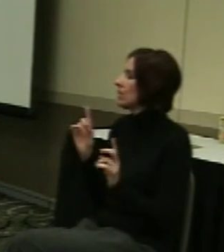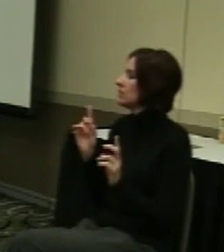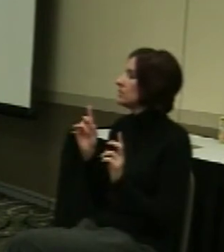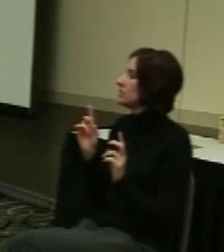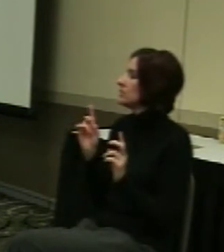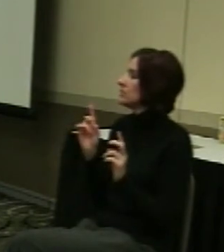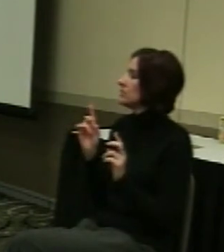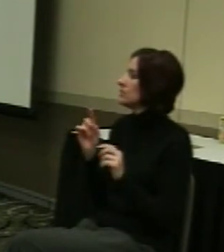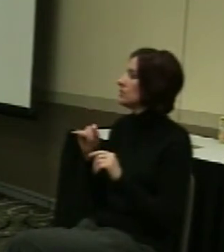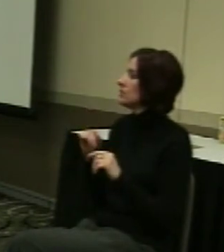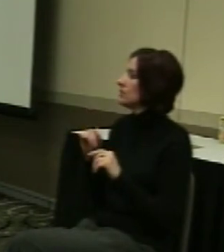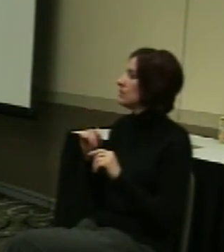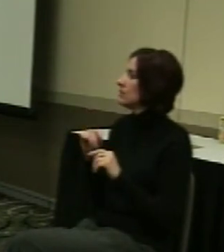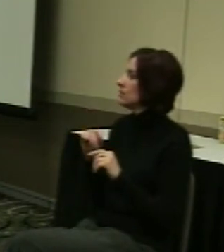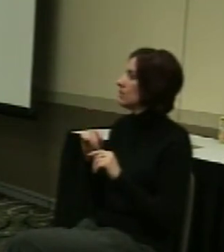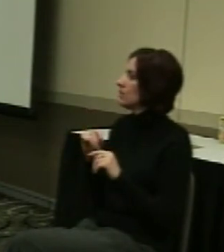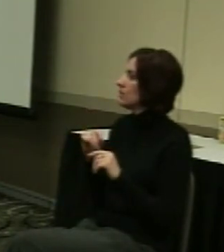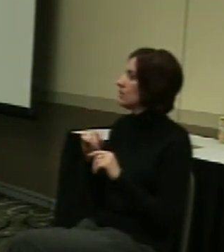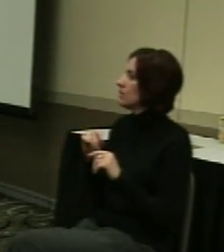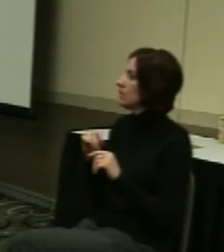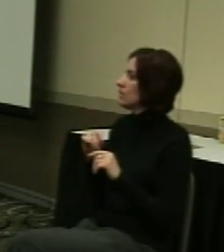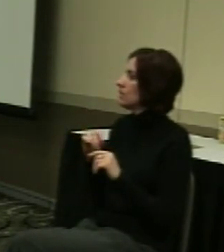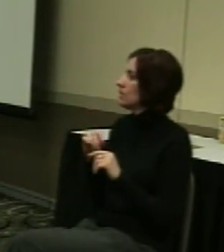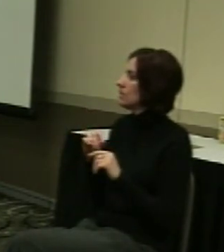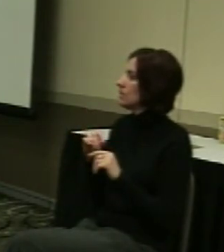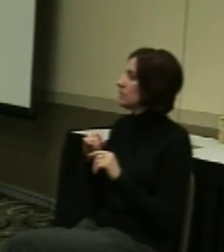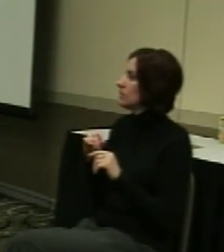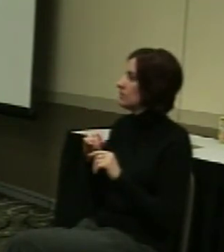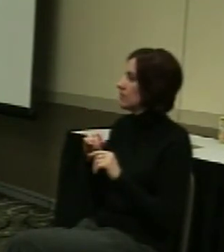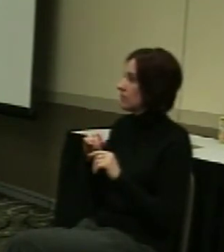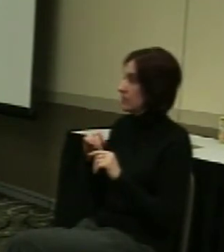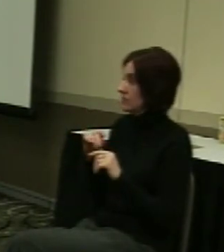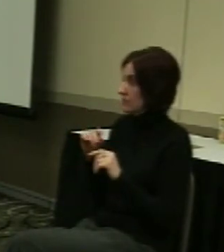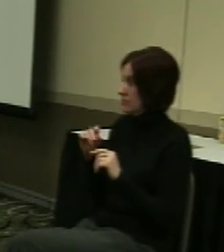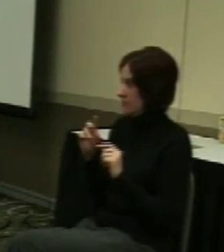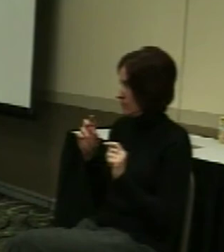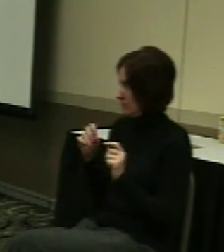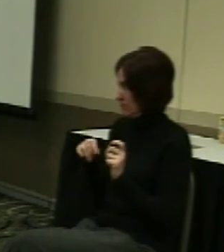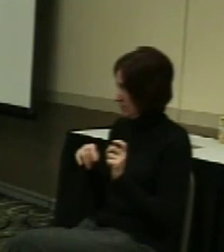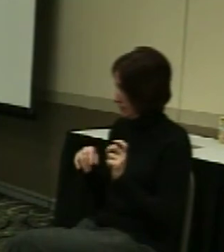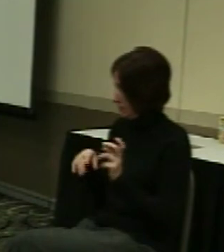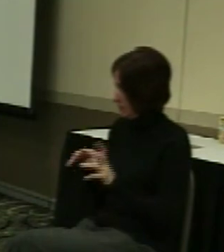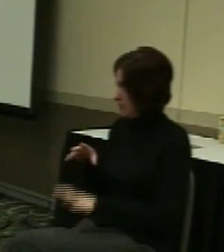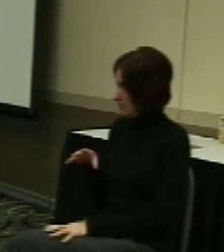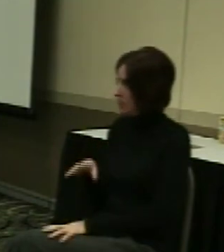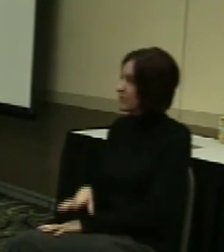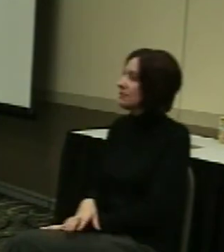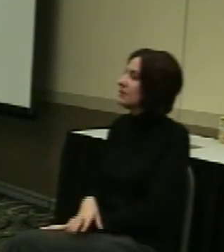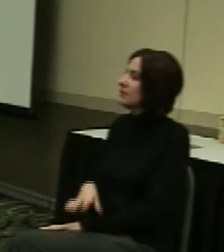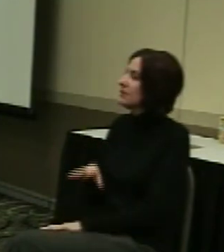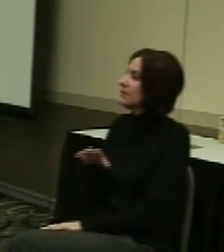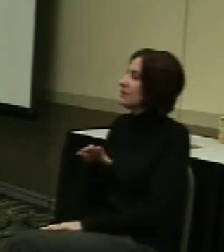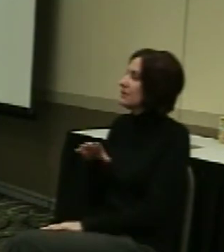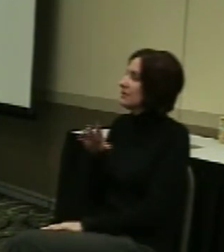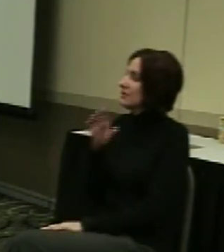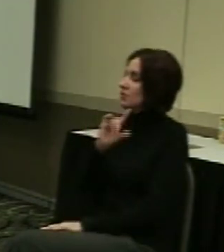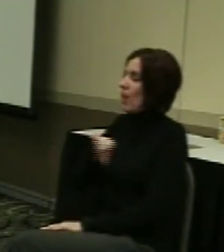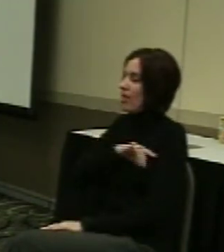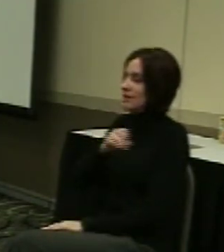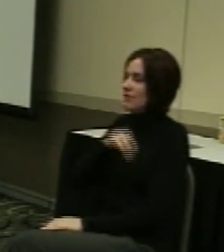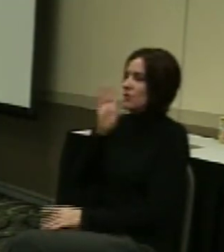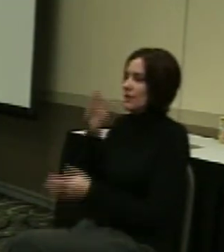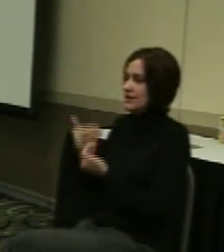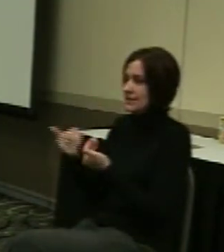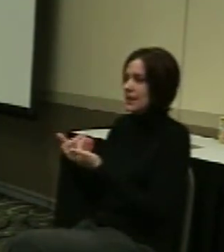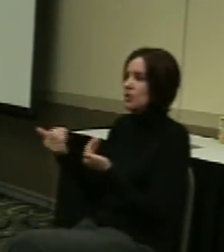passing these things out, you might keep your little qualitatives and your little quantitatives kind of separately so that we can kind of see that they really are